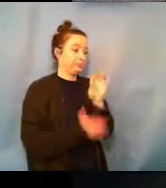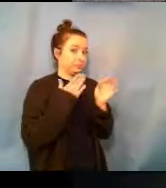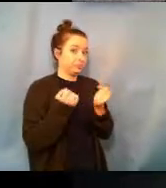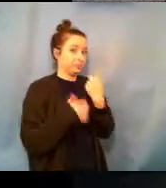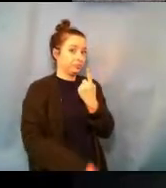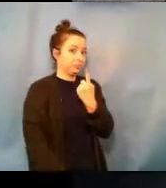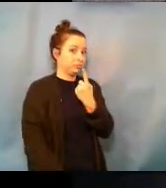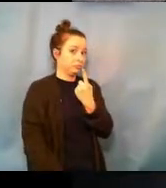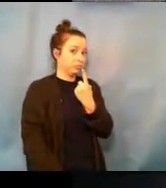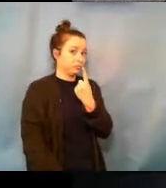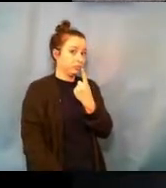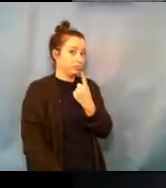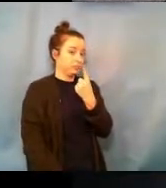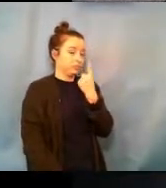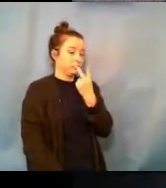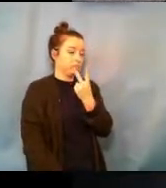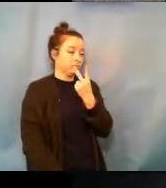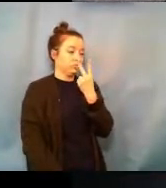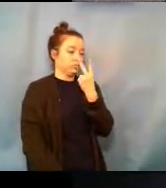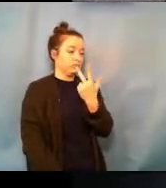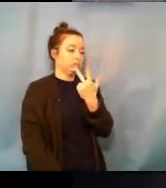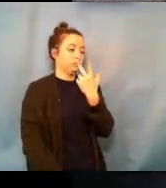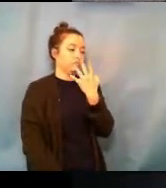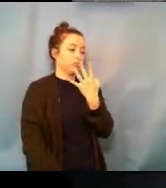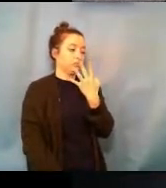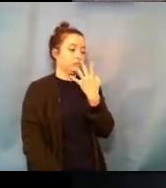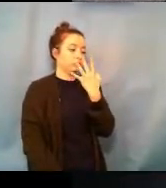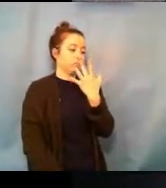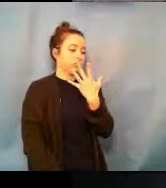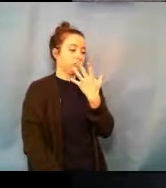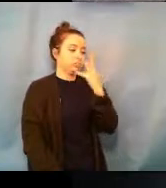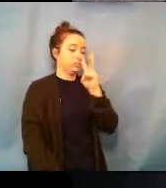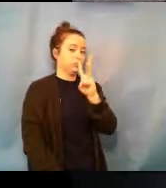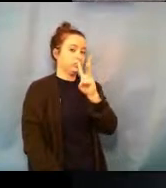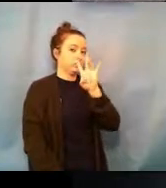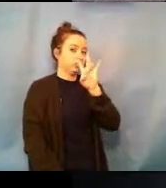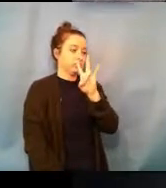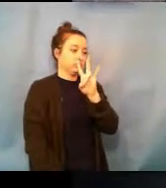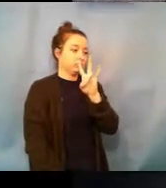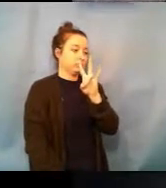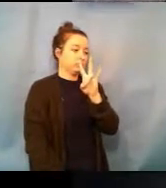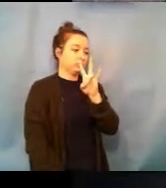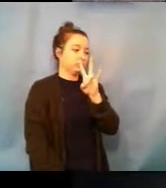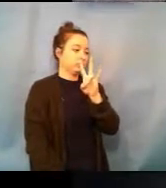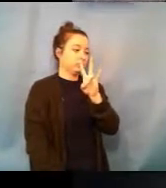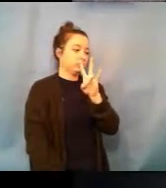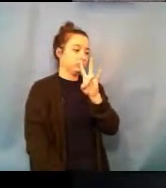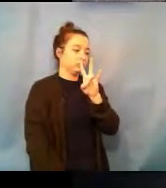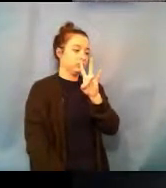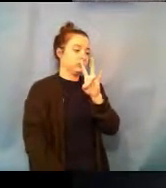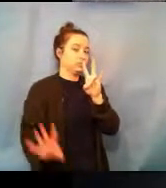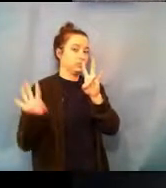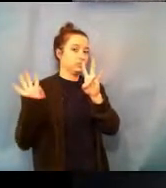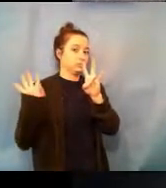I have of squares. 1, 2, 3, 4, 5, 6, 7. So